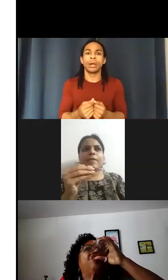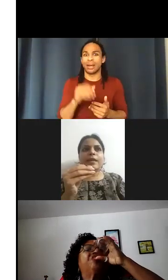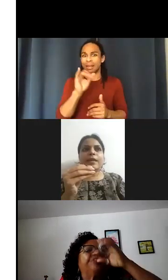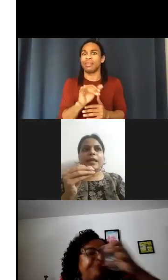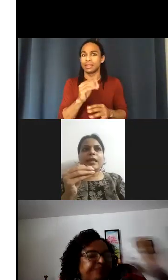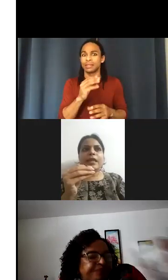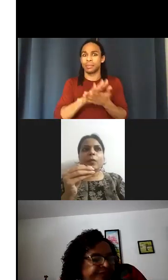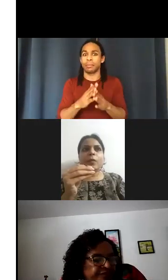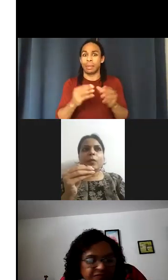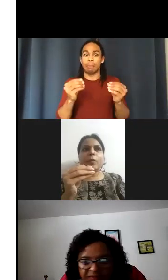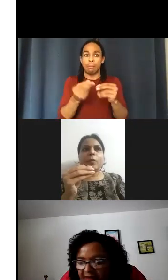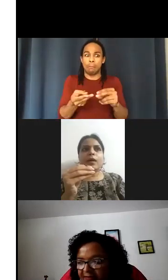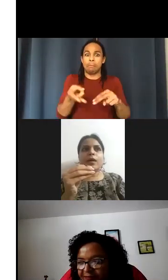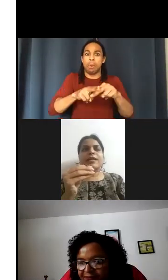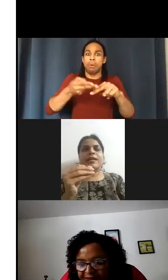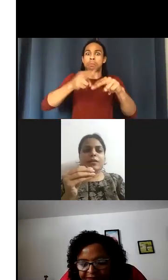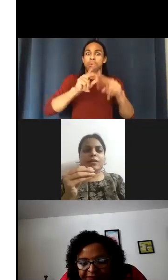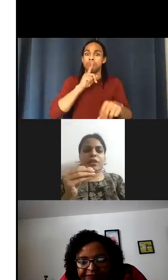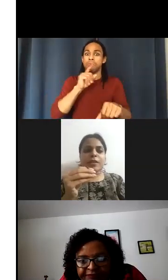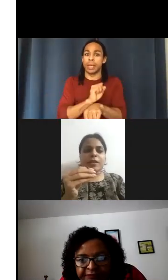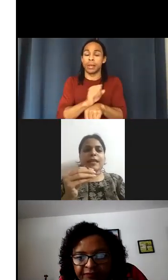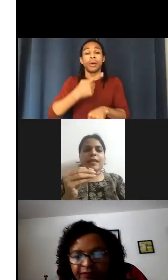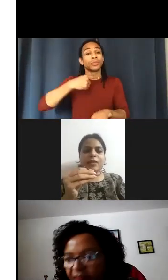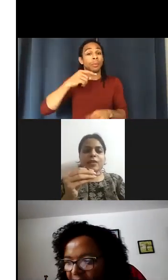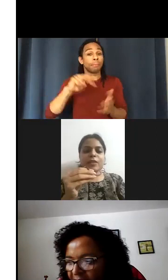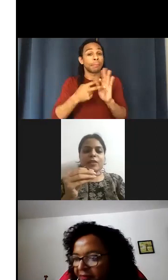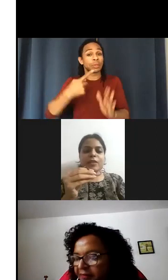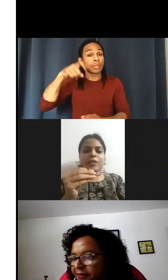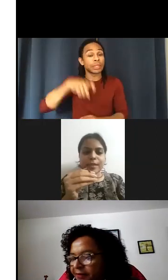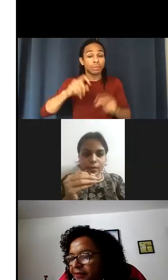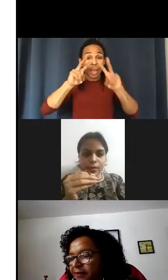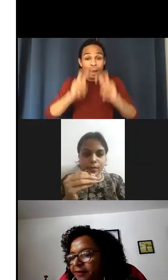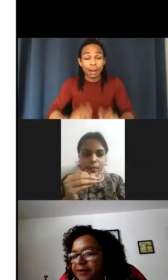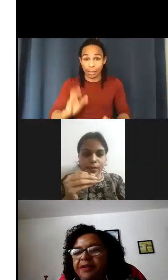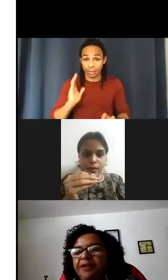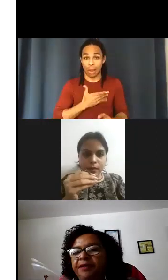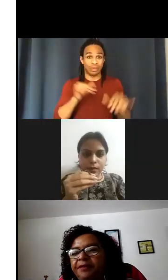We really need to look at the structural changes, and I will just start with